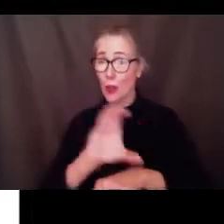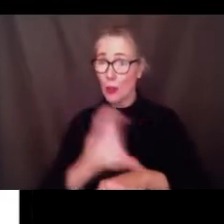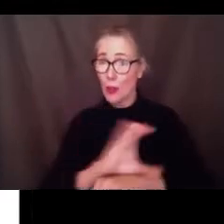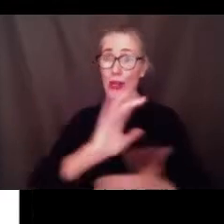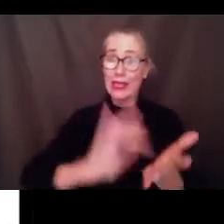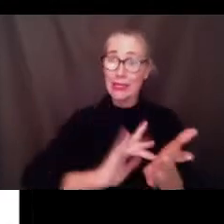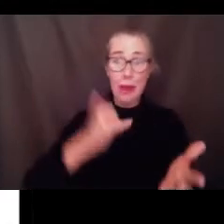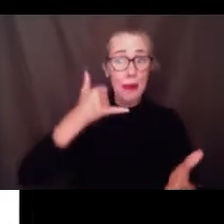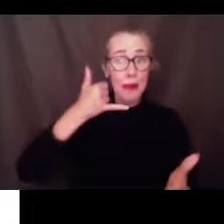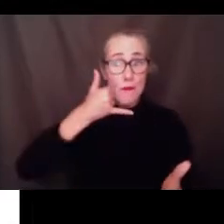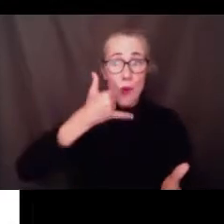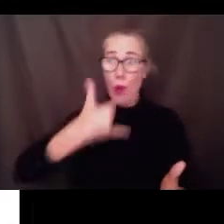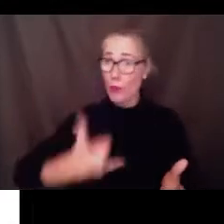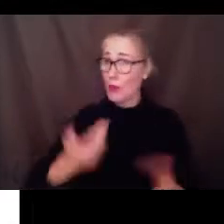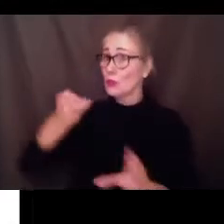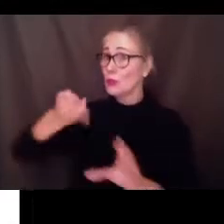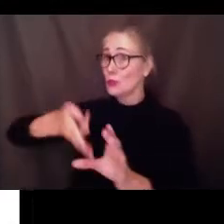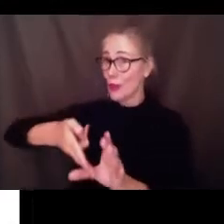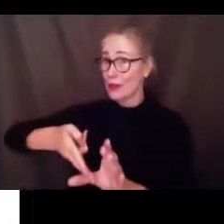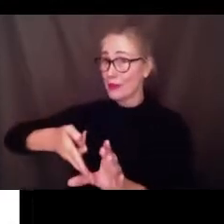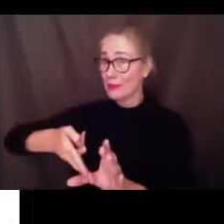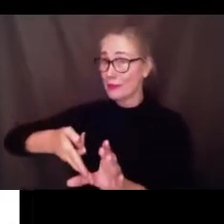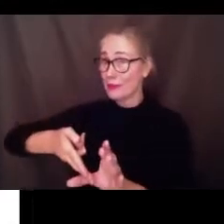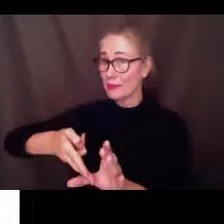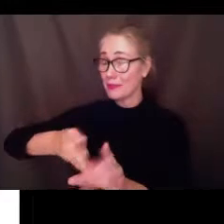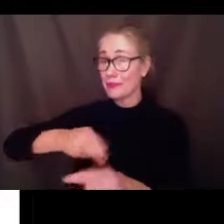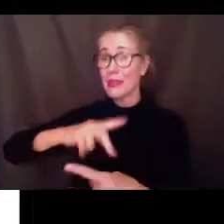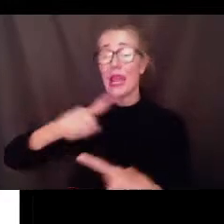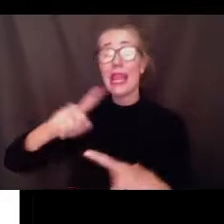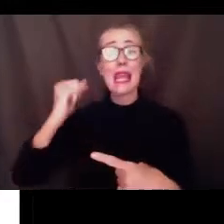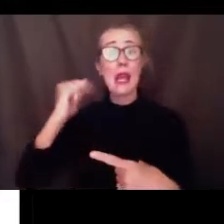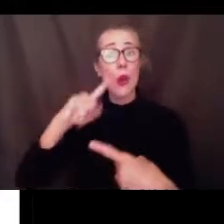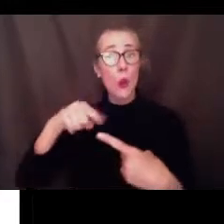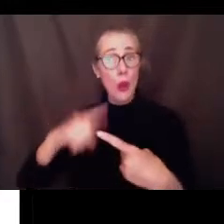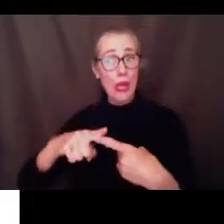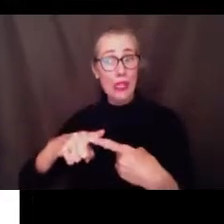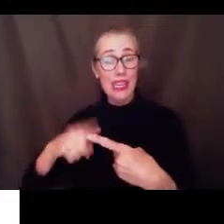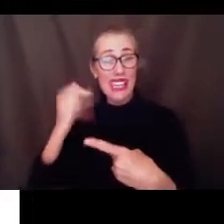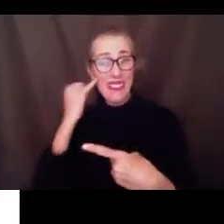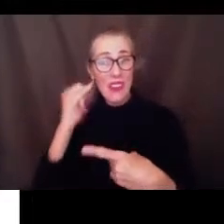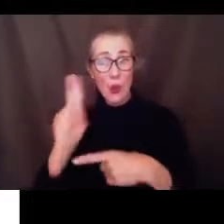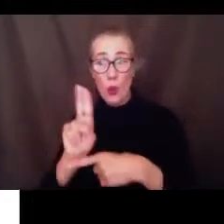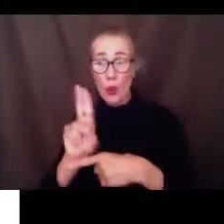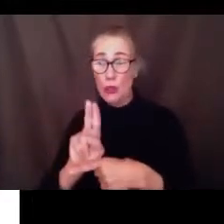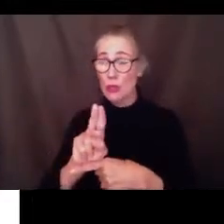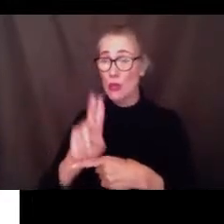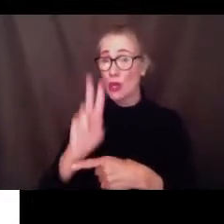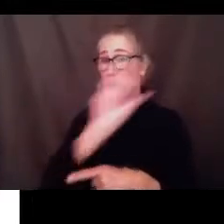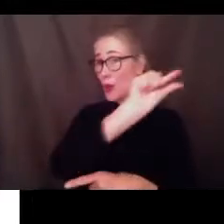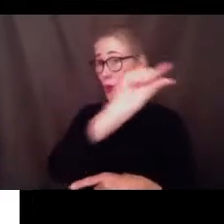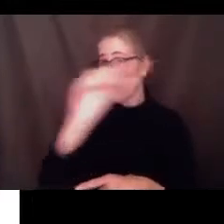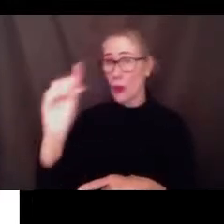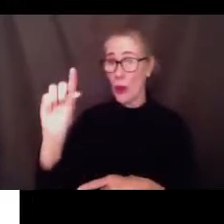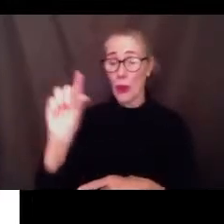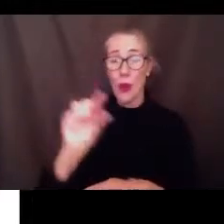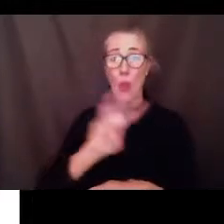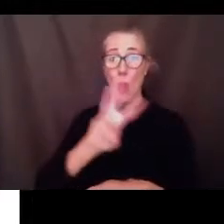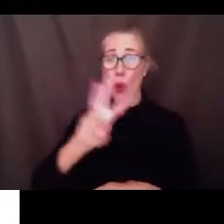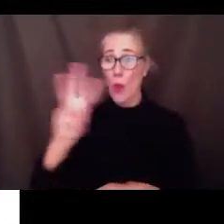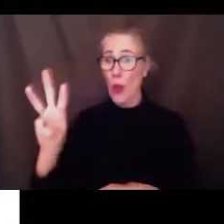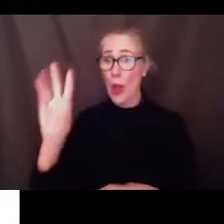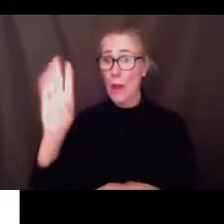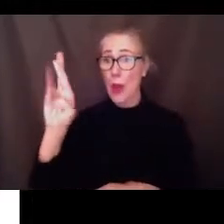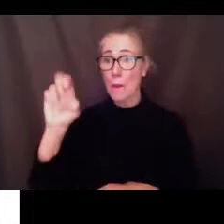phone to join this meeting. If you joined this meeting through your web browser you may not be able to see the